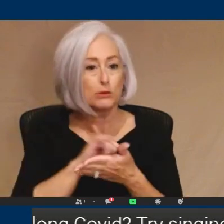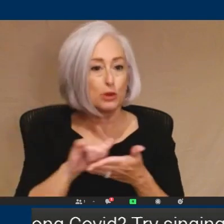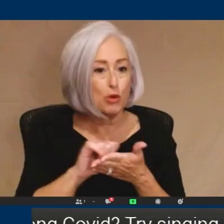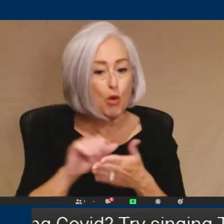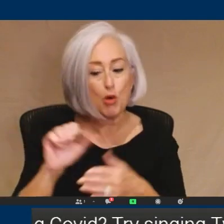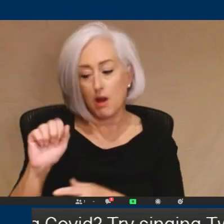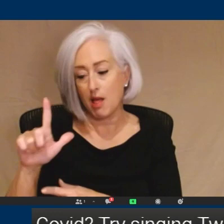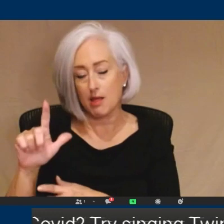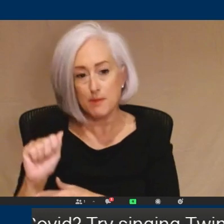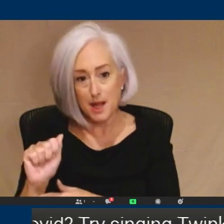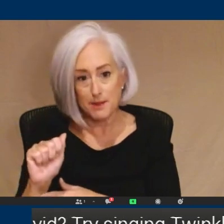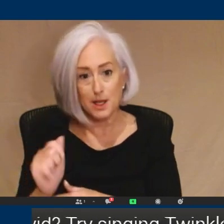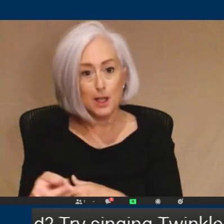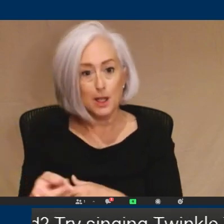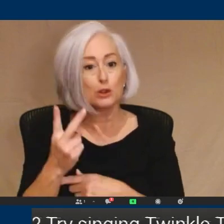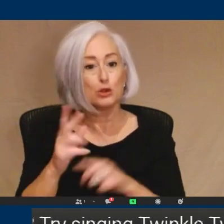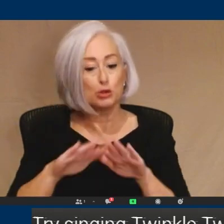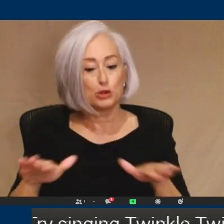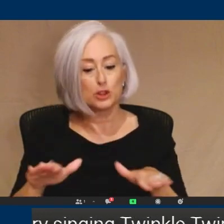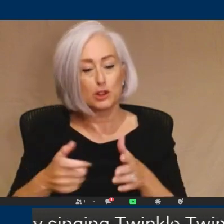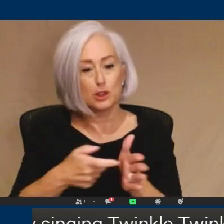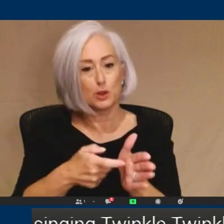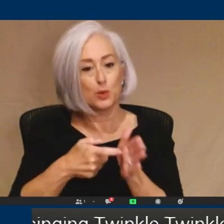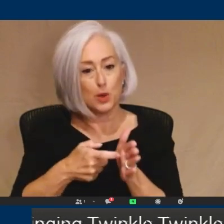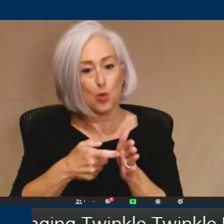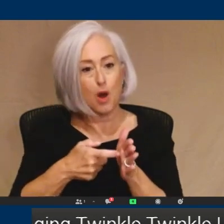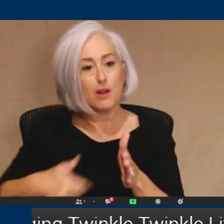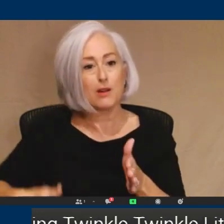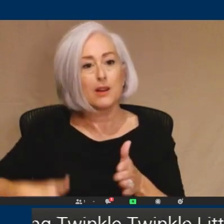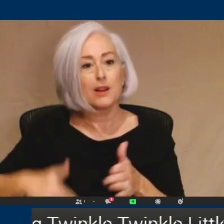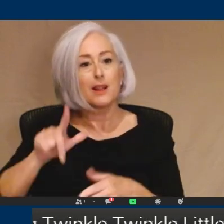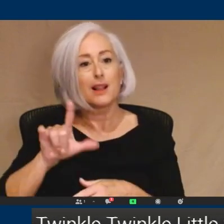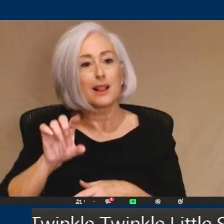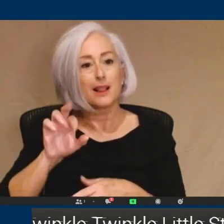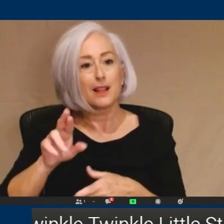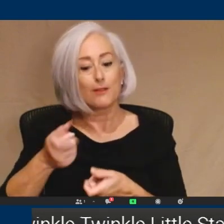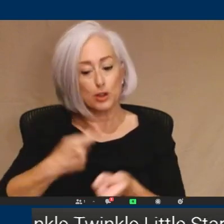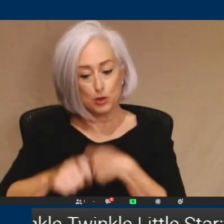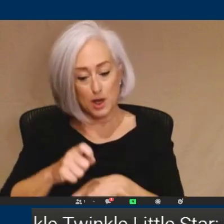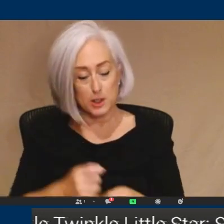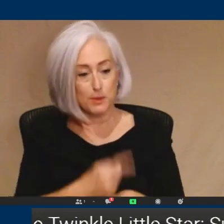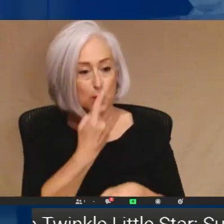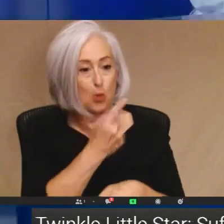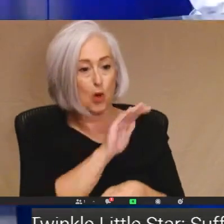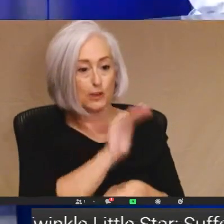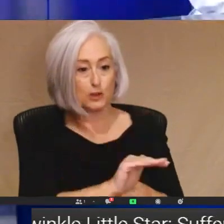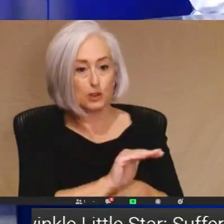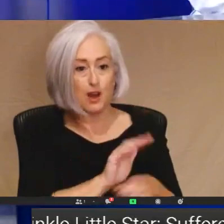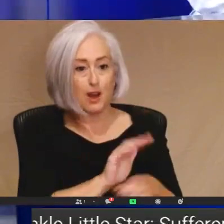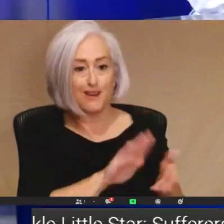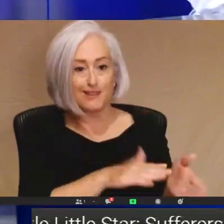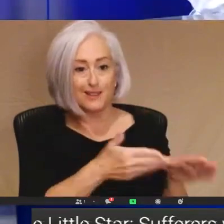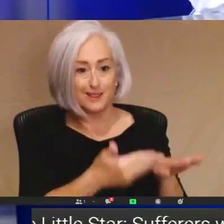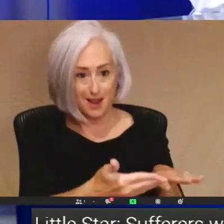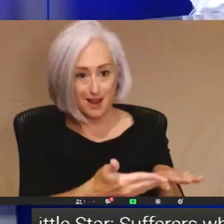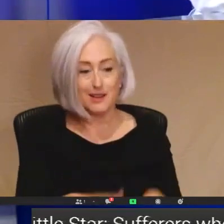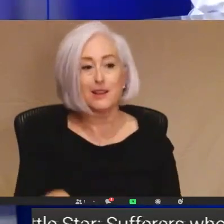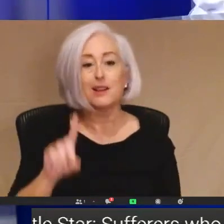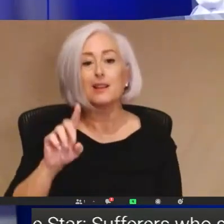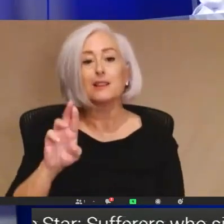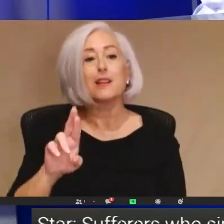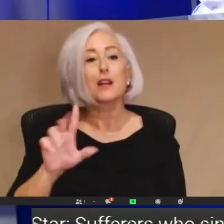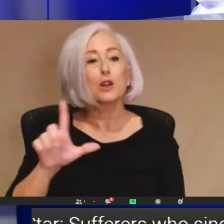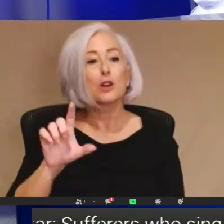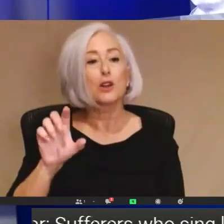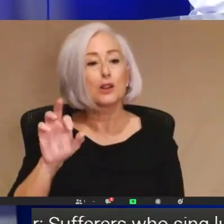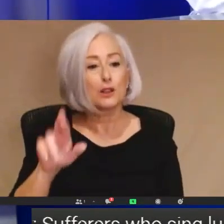needed a liver transplant. Another child has died. Joining us now with the latest is Dr. Stephen Lauer, a pediatrician here at the health system. Good morning to